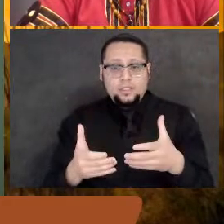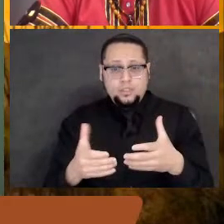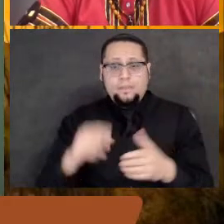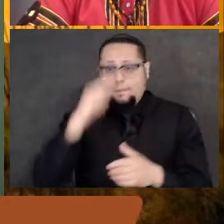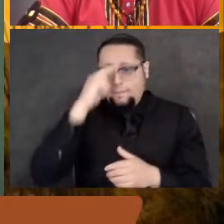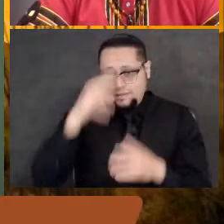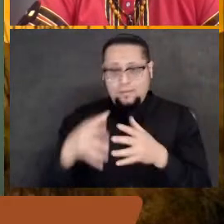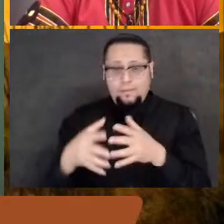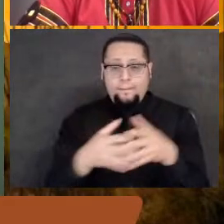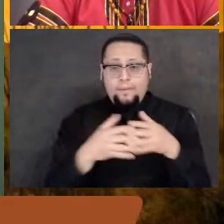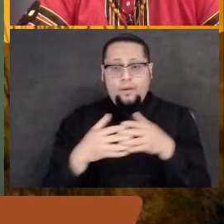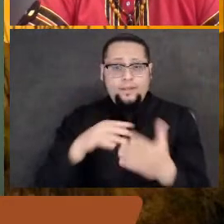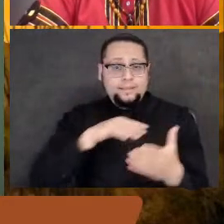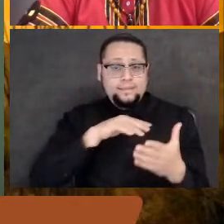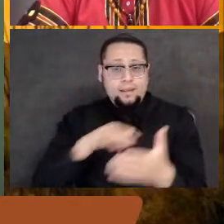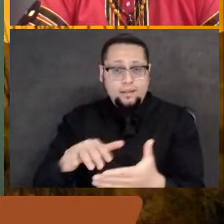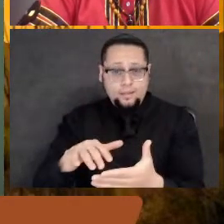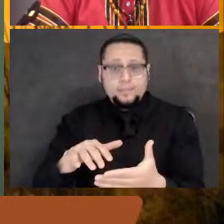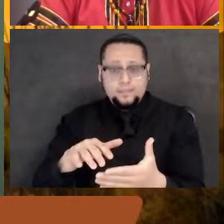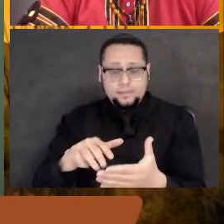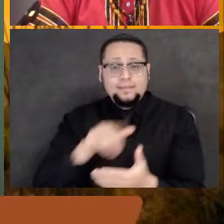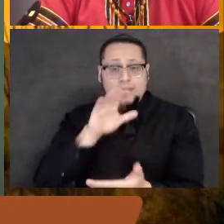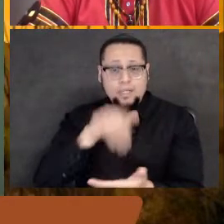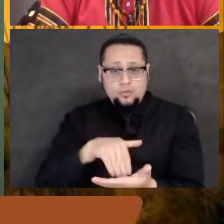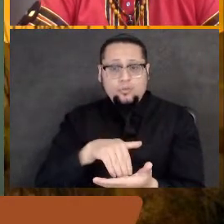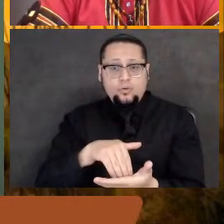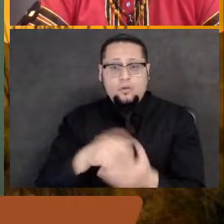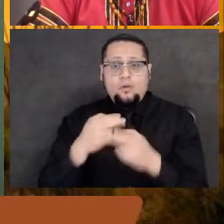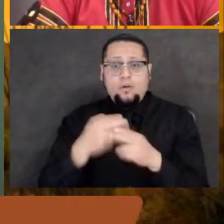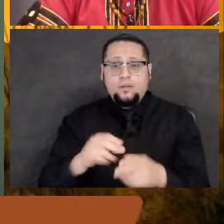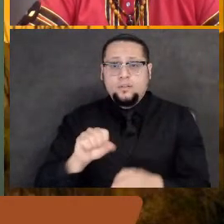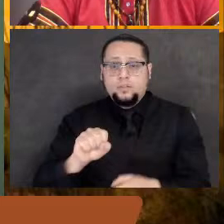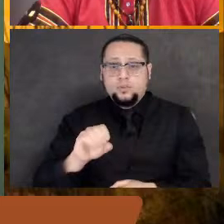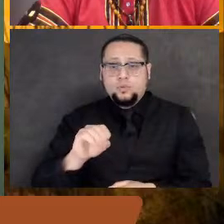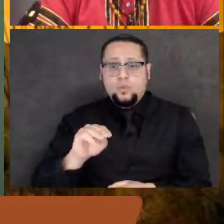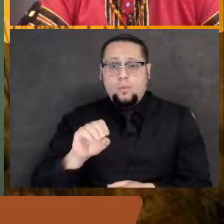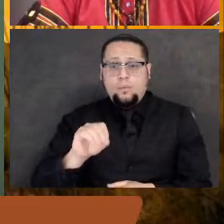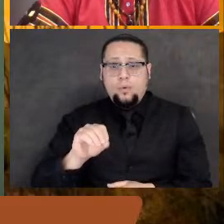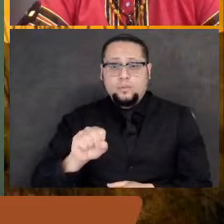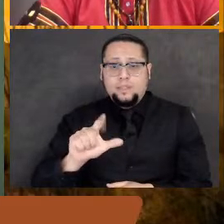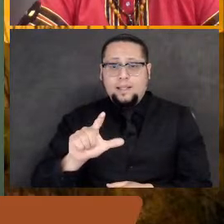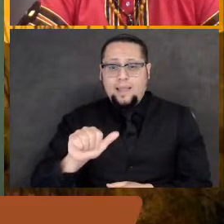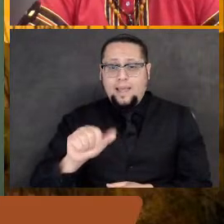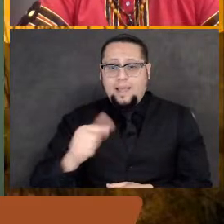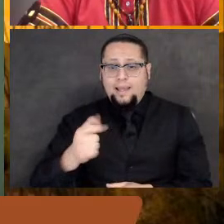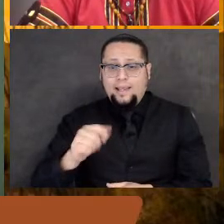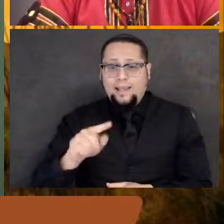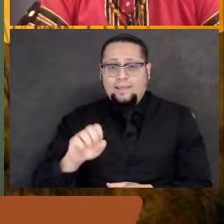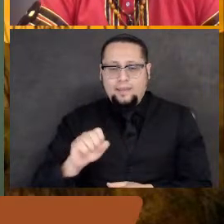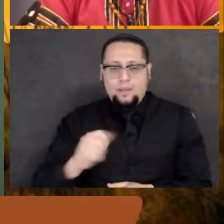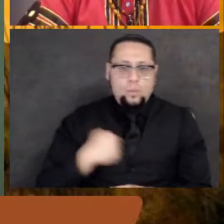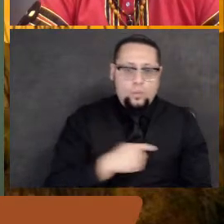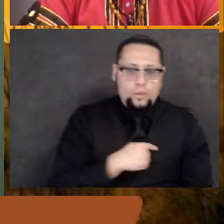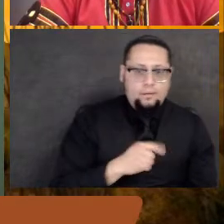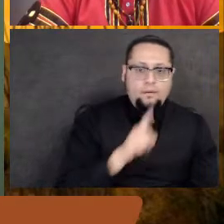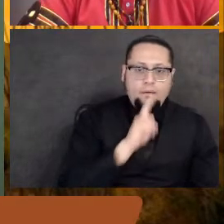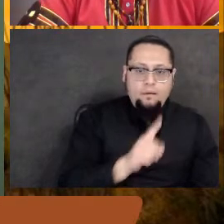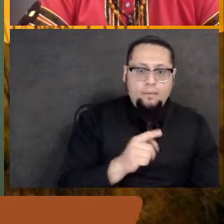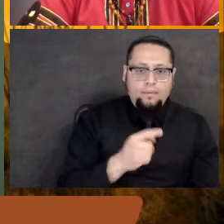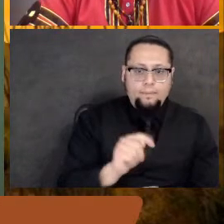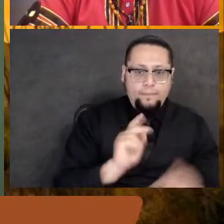Mexican American Studies Center called Somos la Gente, which is mainly